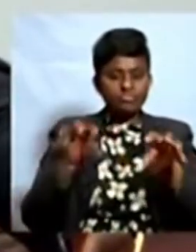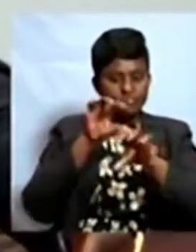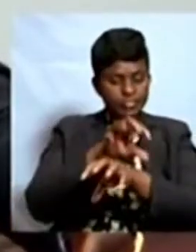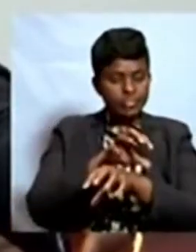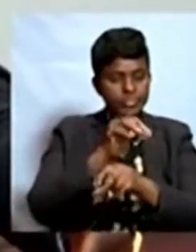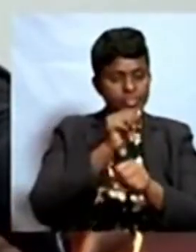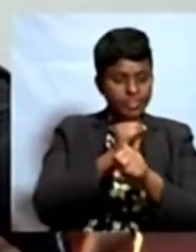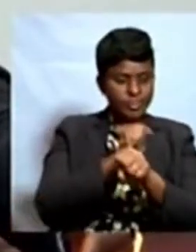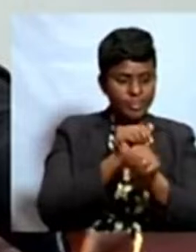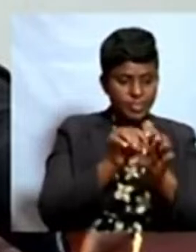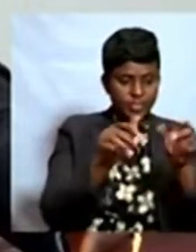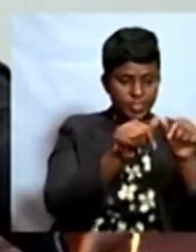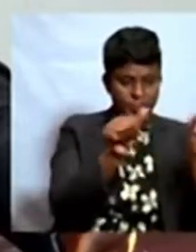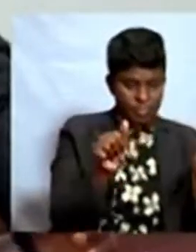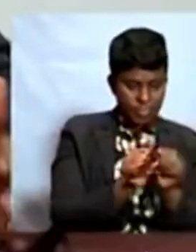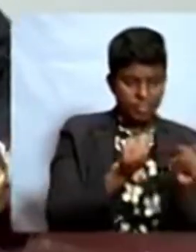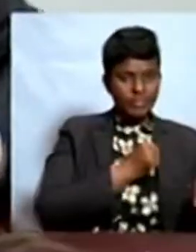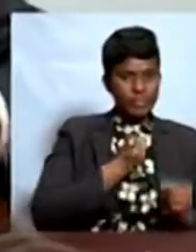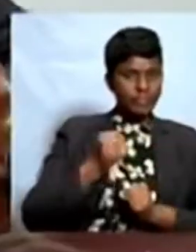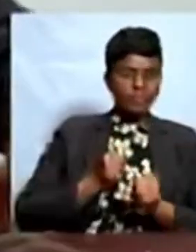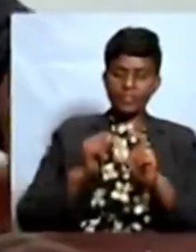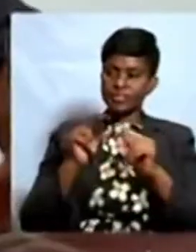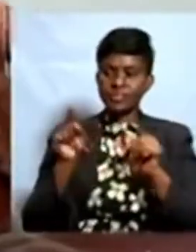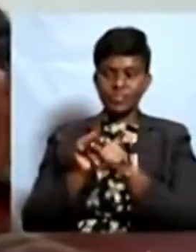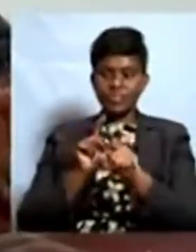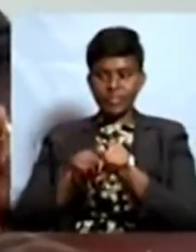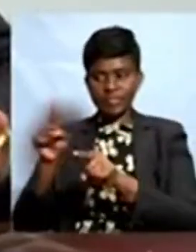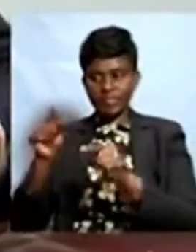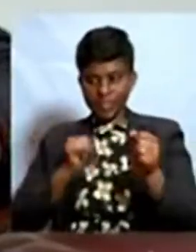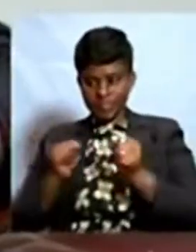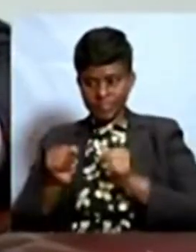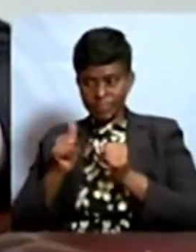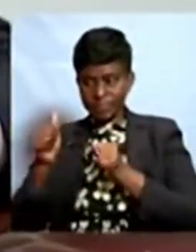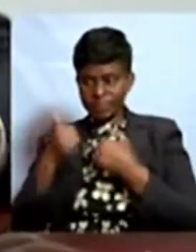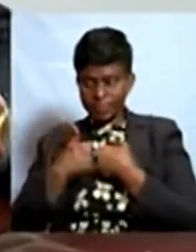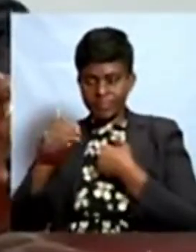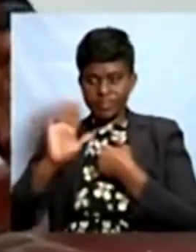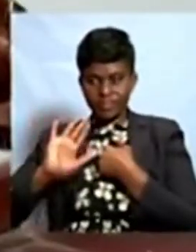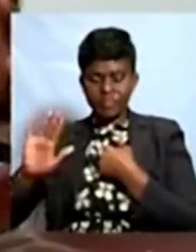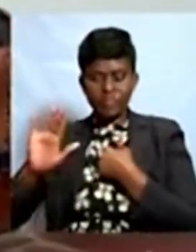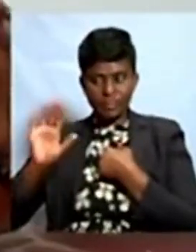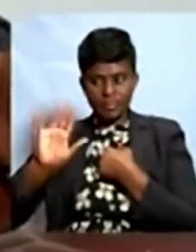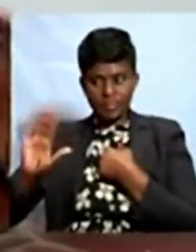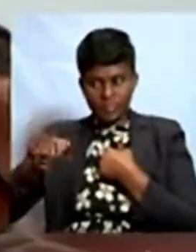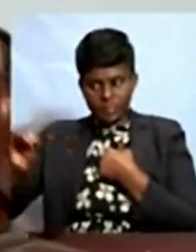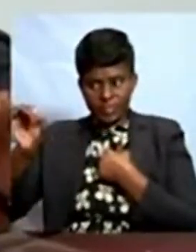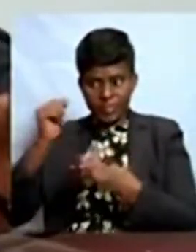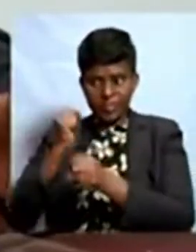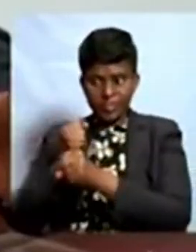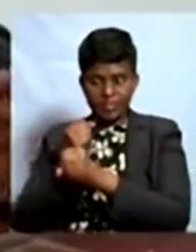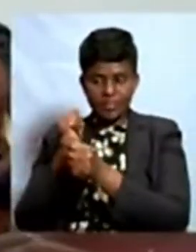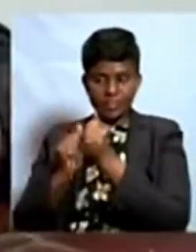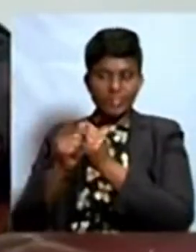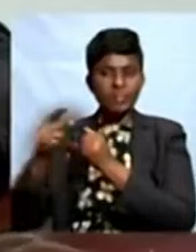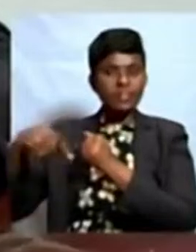military area. Hence, also the military, they have their operations that go